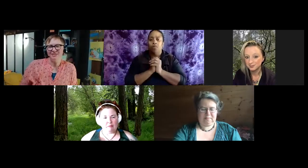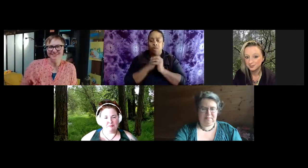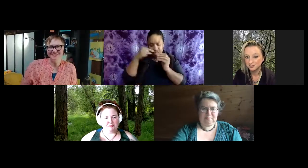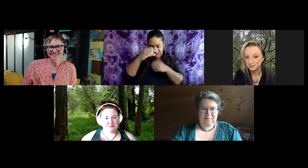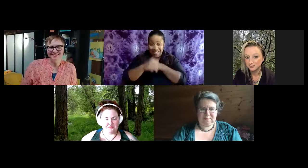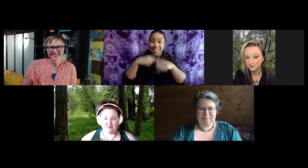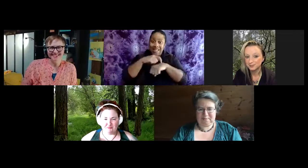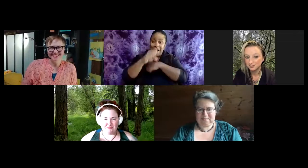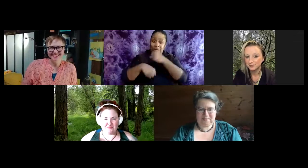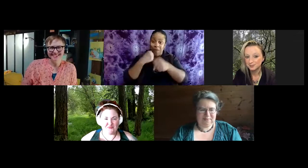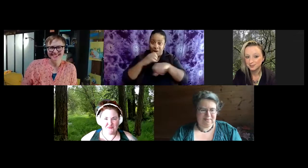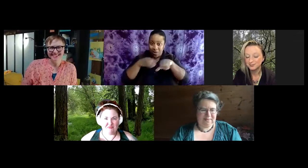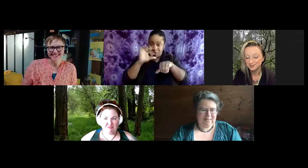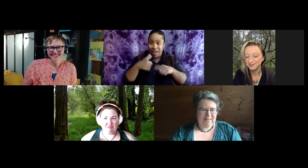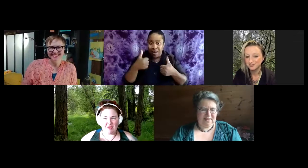do it.